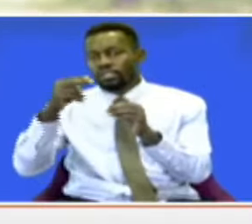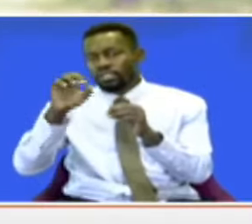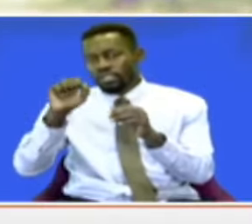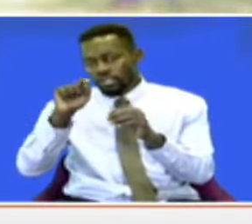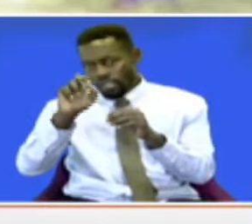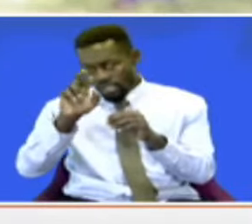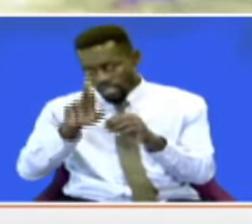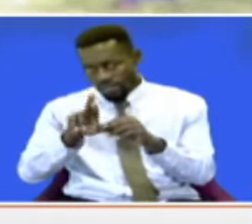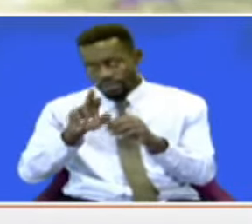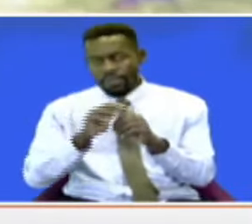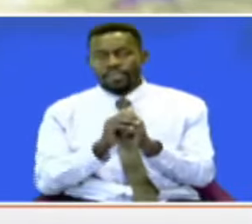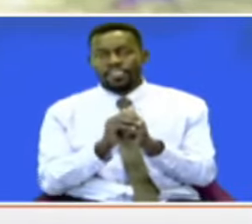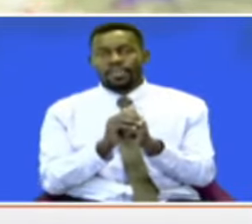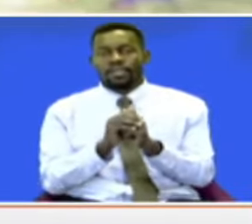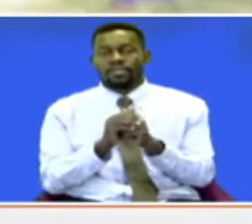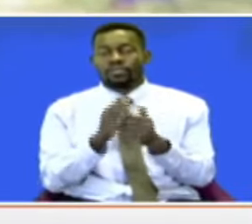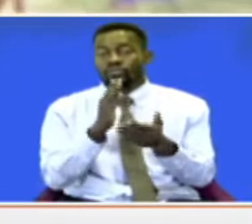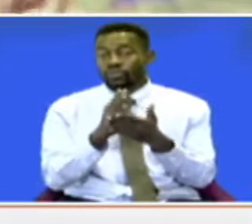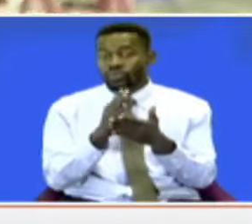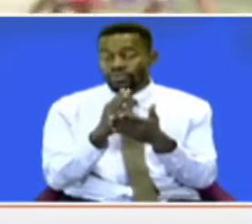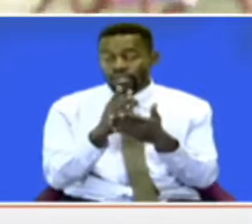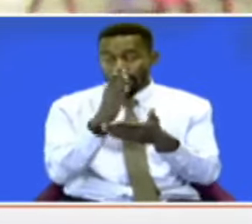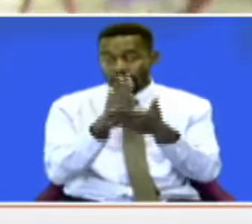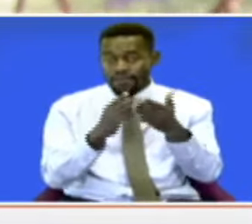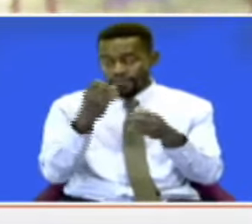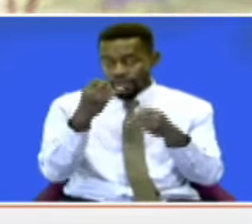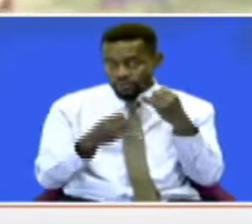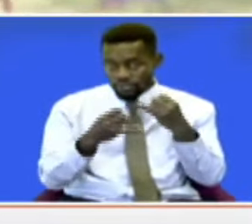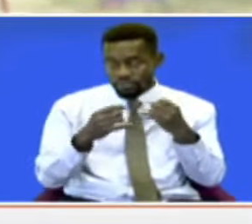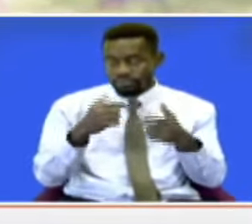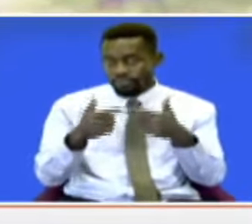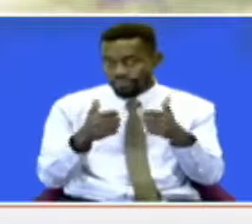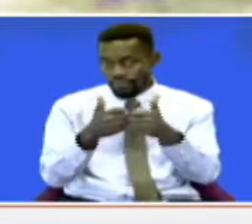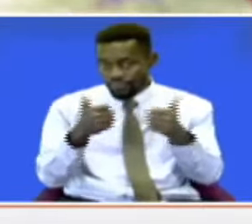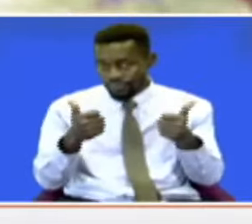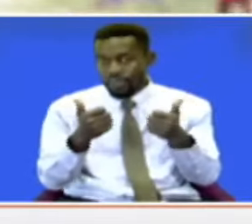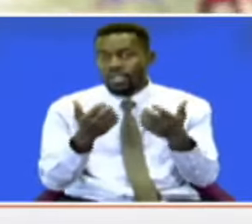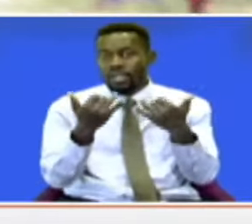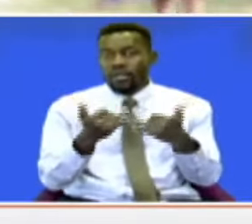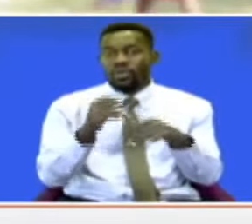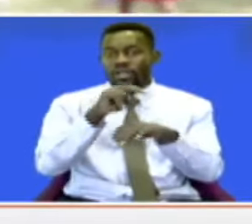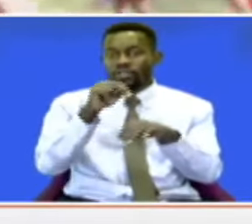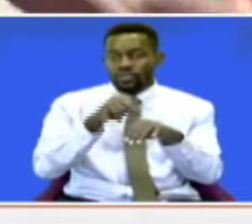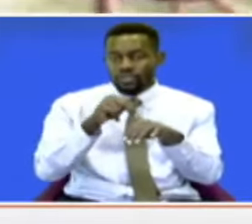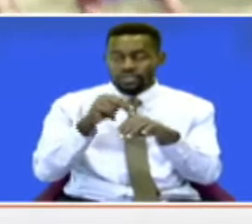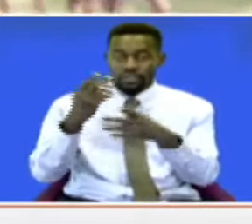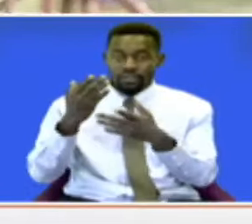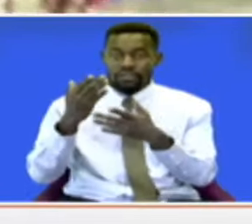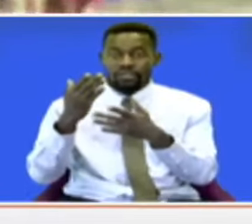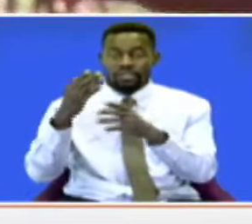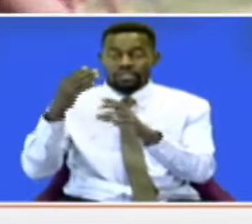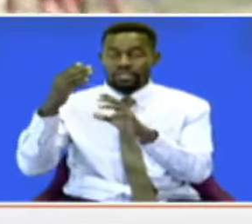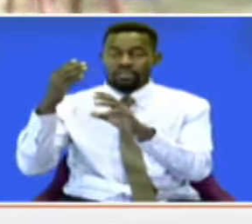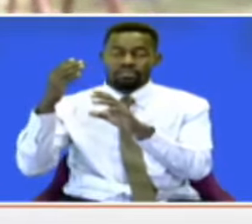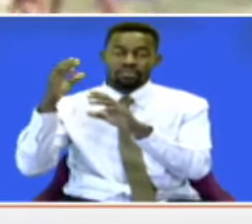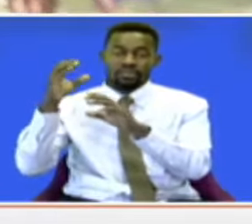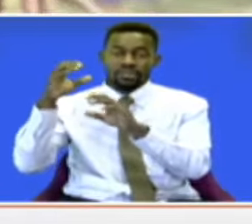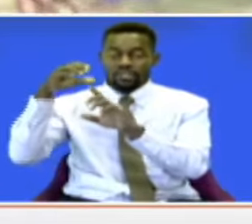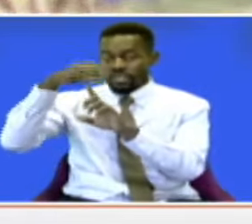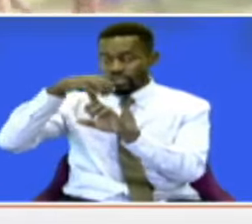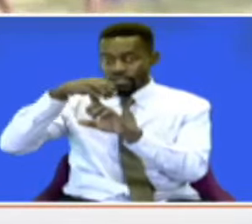sure of going to win the semi-finals and proceeding to the finals. Being that we are the national champs, defending national champs, we